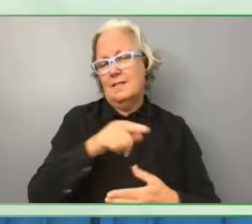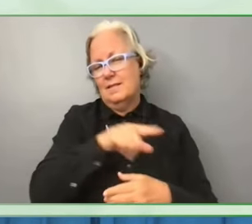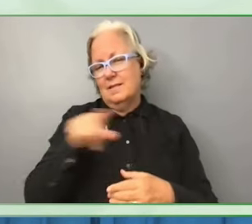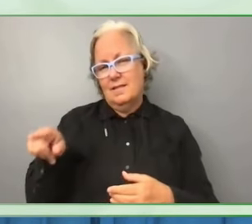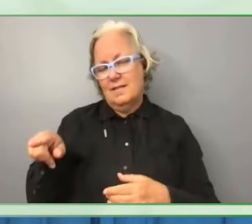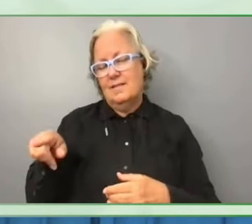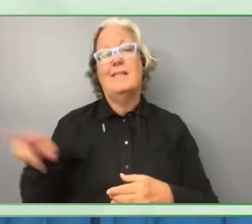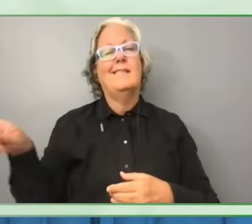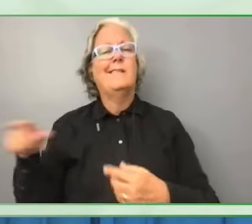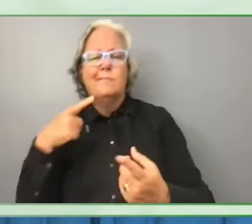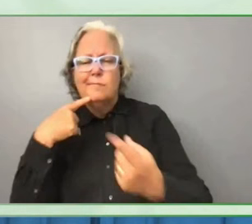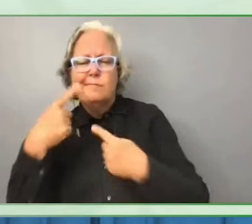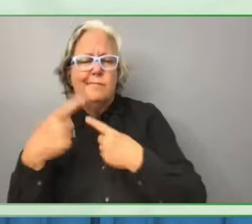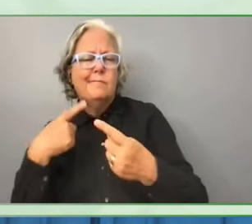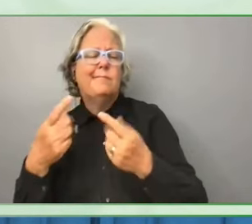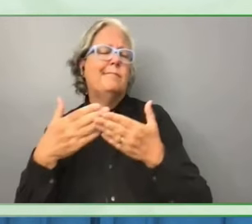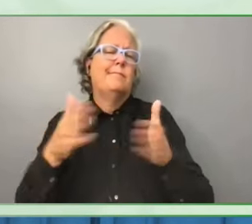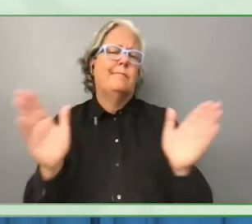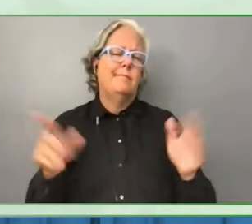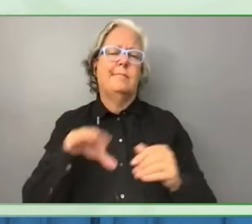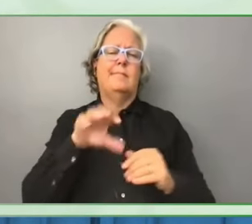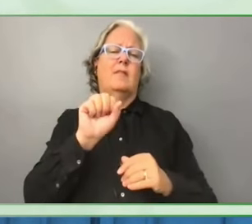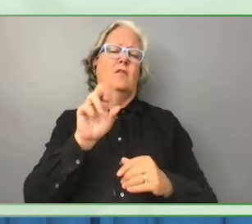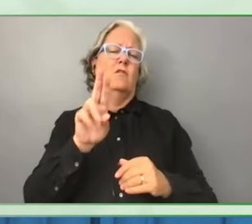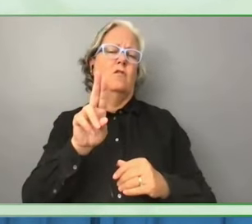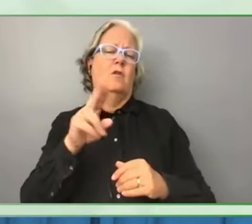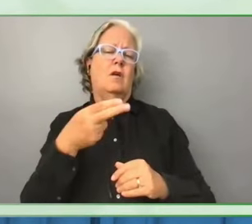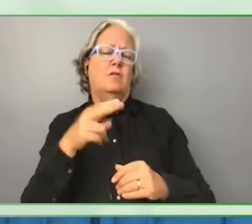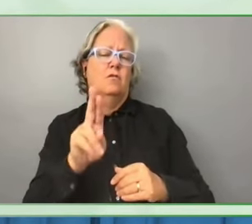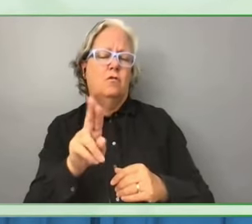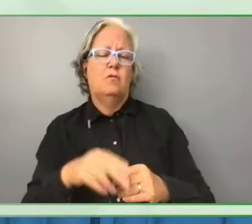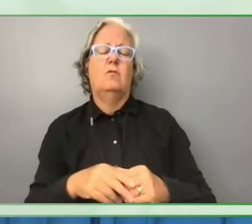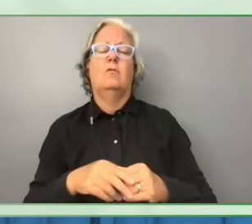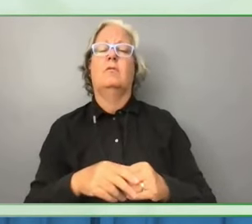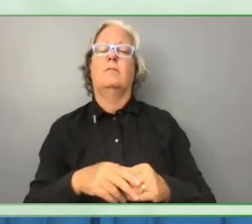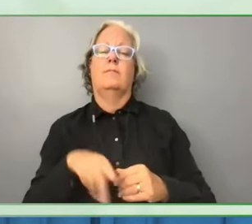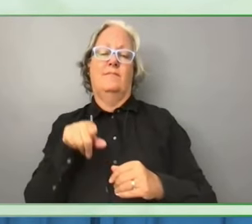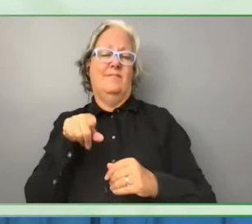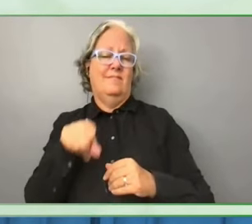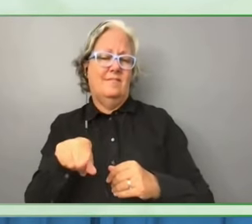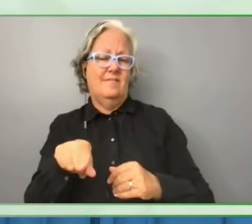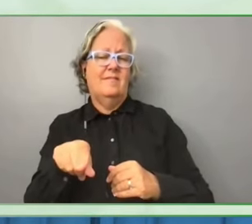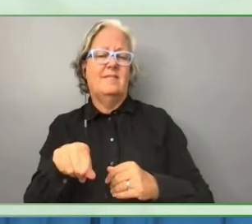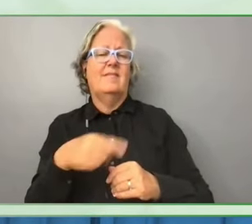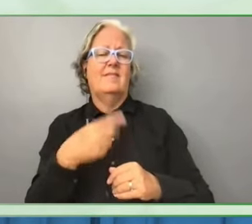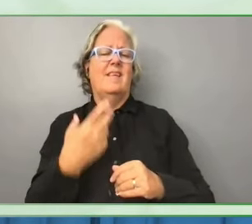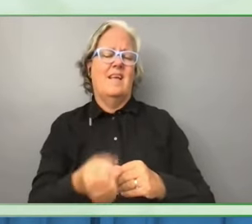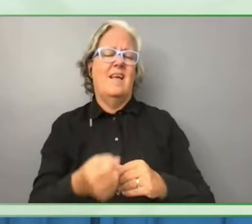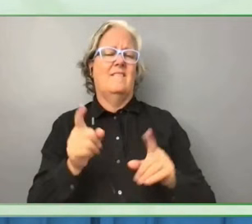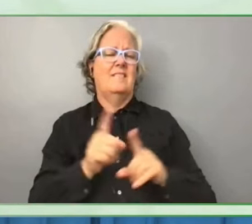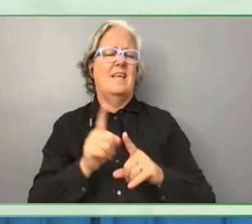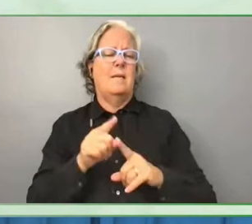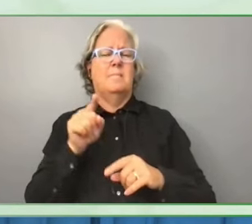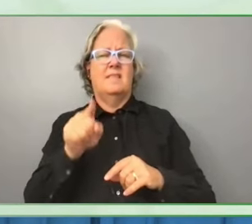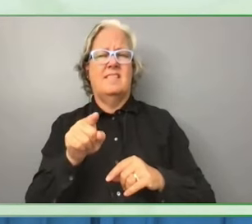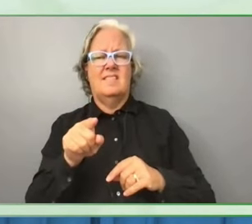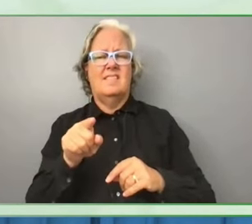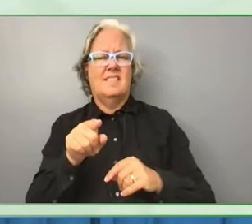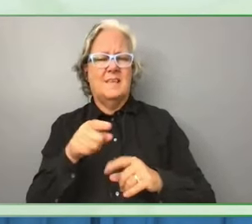HR in the public. They are brief to report case of sexual harassment. And then this is